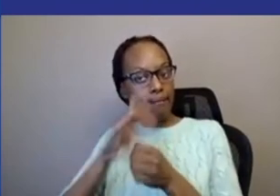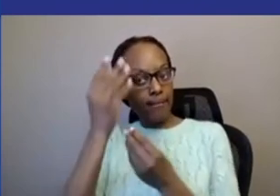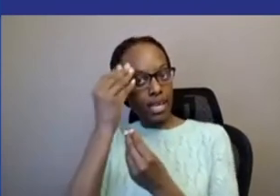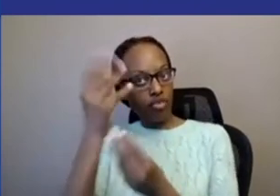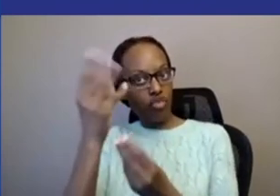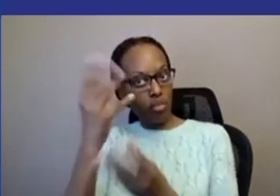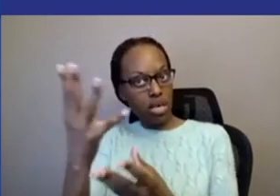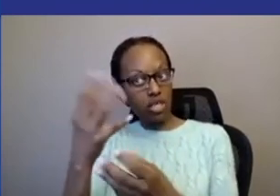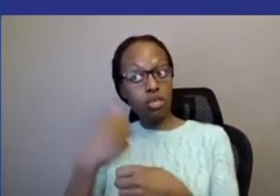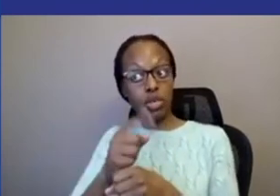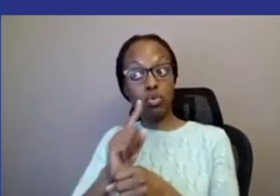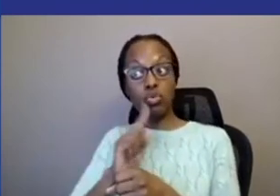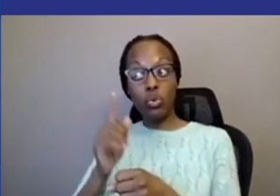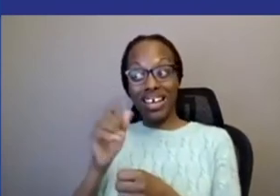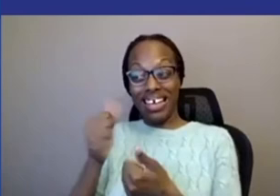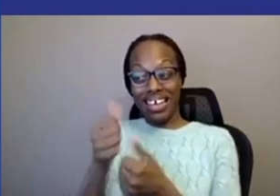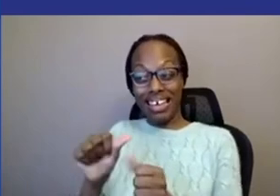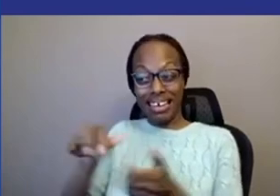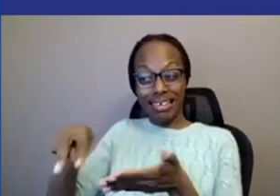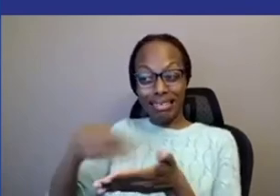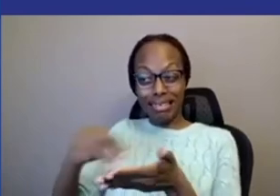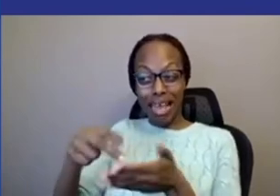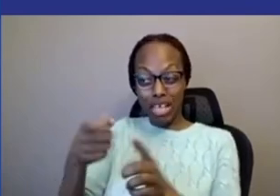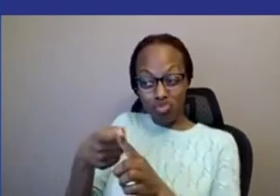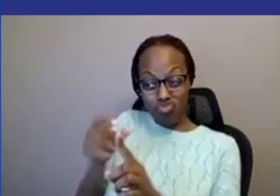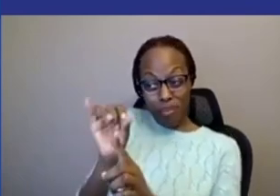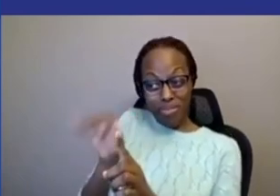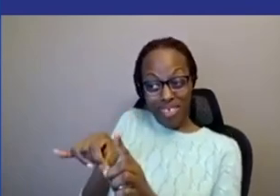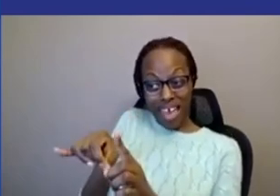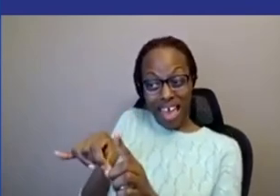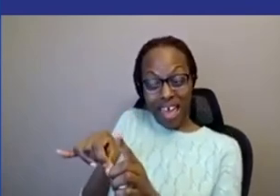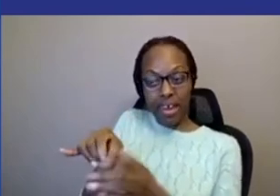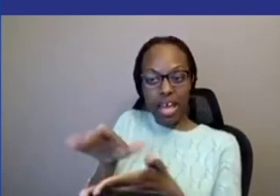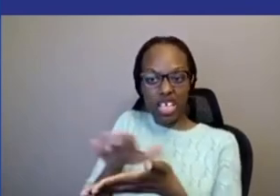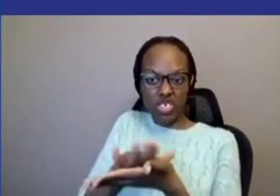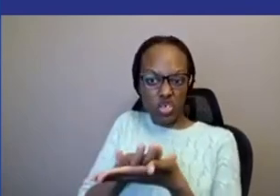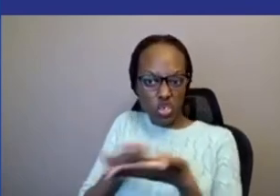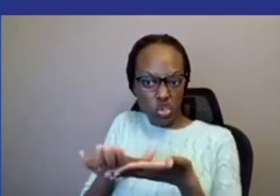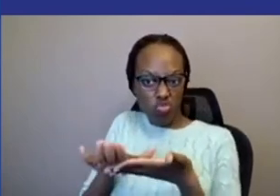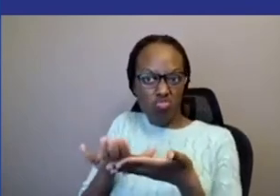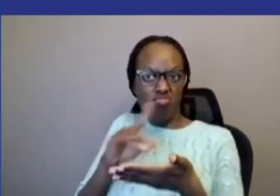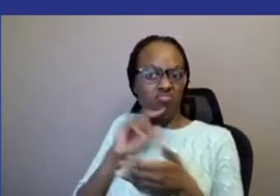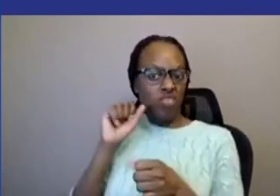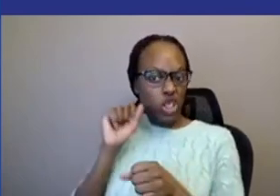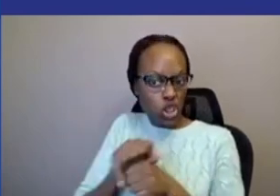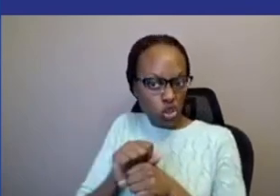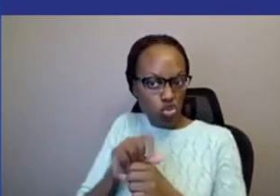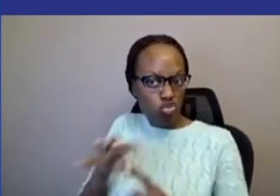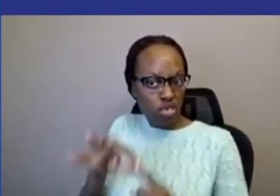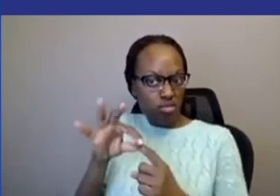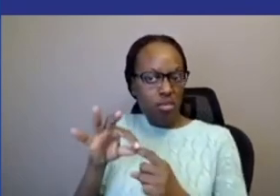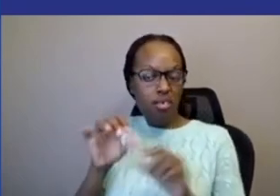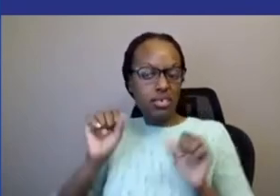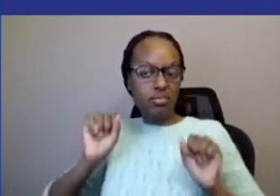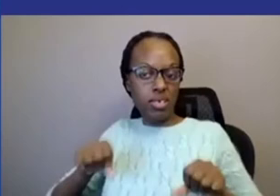as genuine as possible. And that is my personality. That's not everyone's